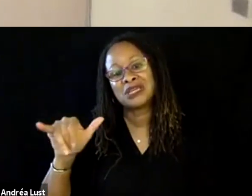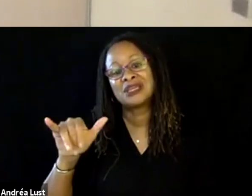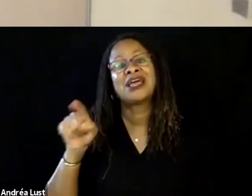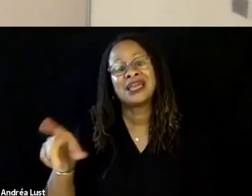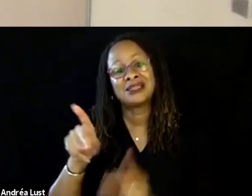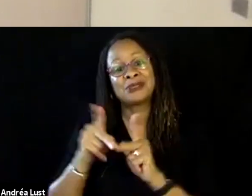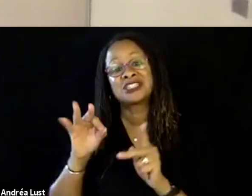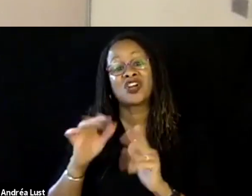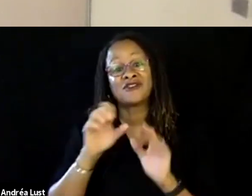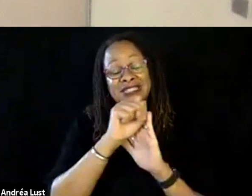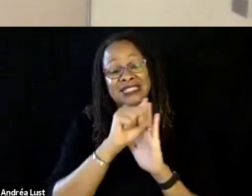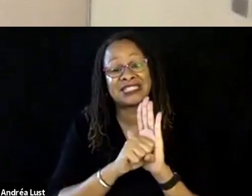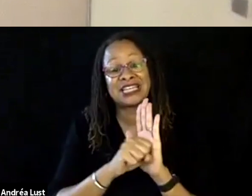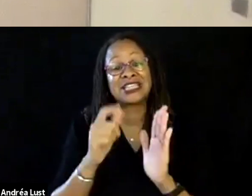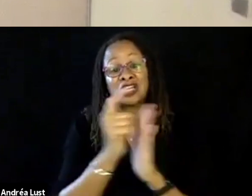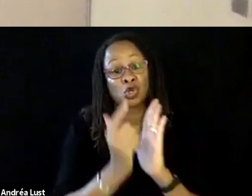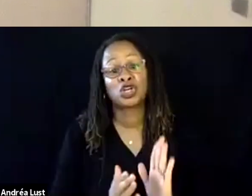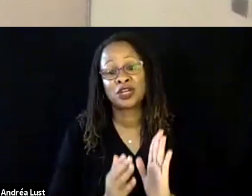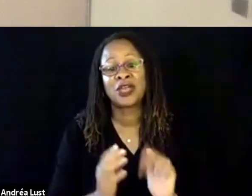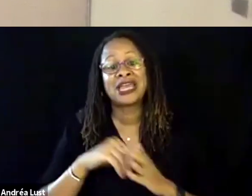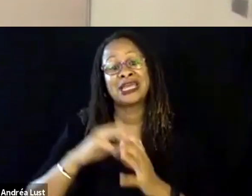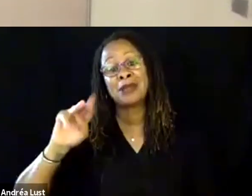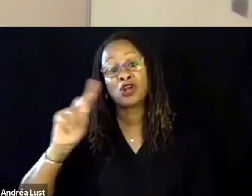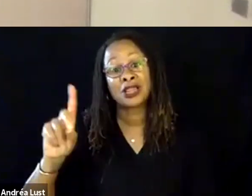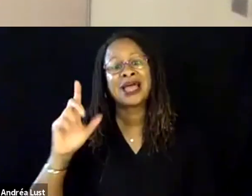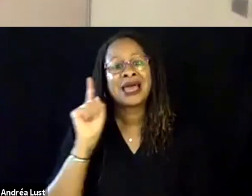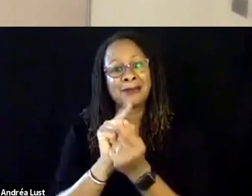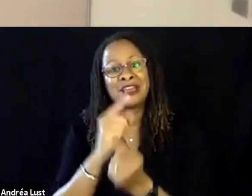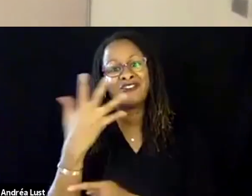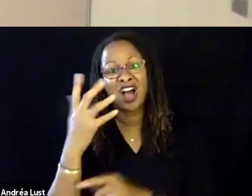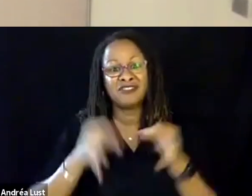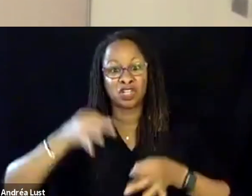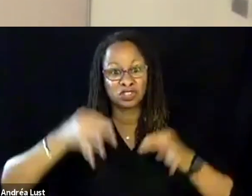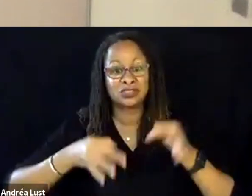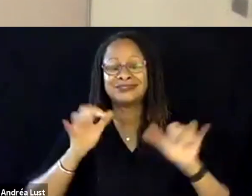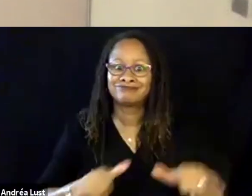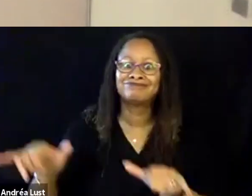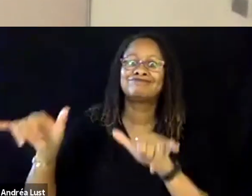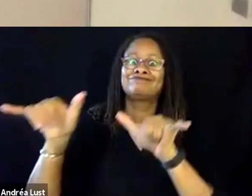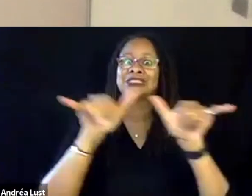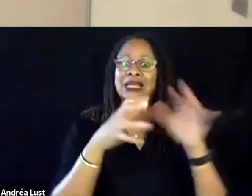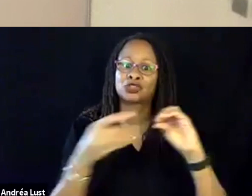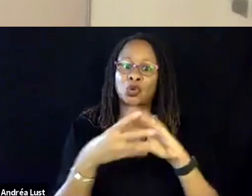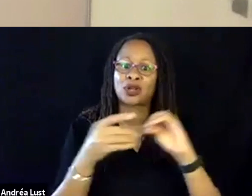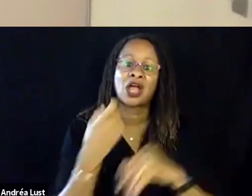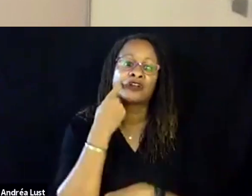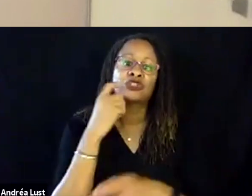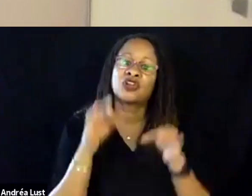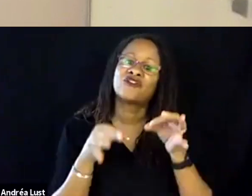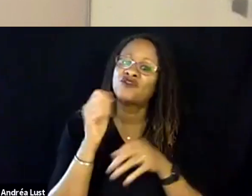the state's attorney in Maryland. And I meet 5 judges that were just voted for